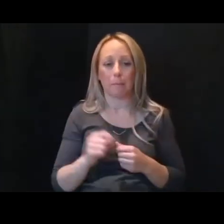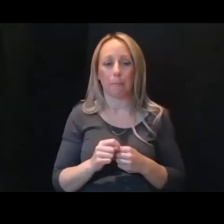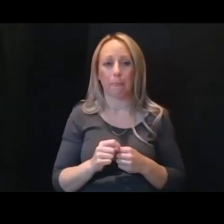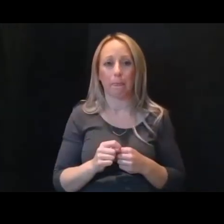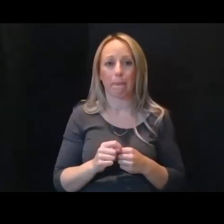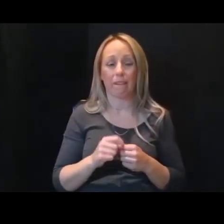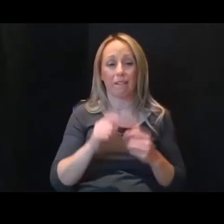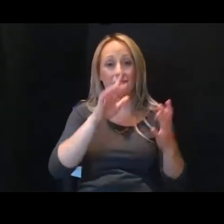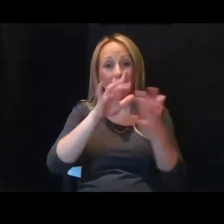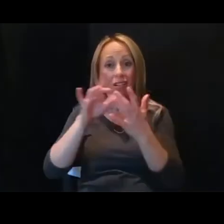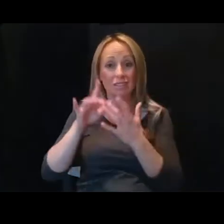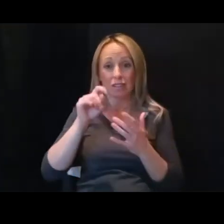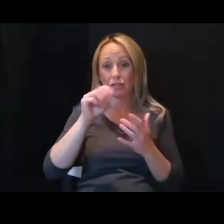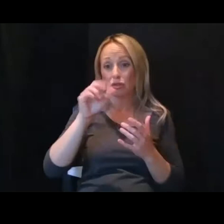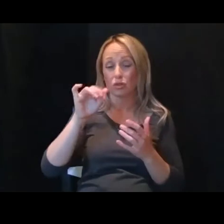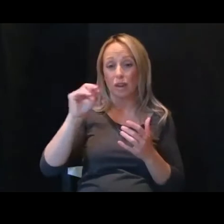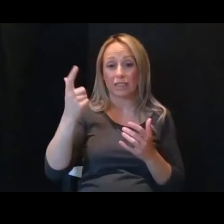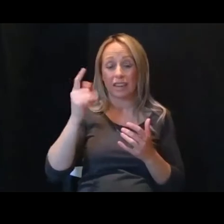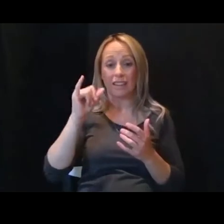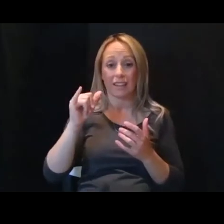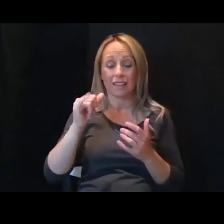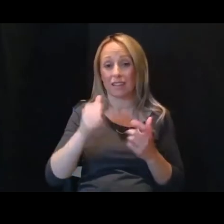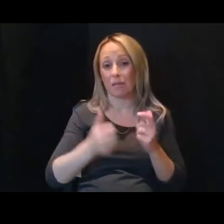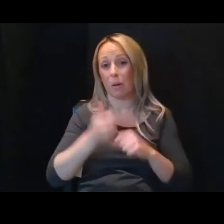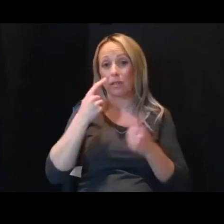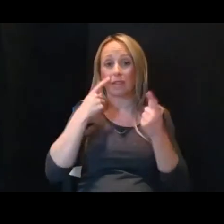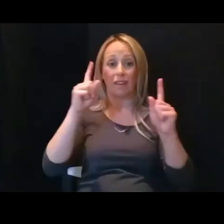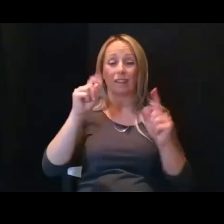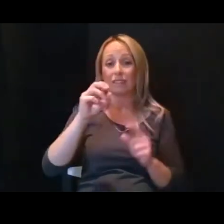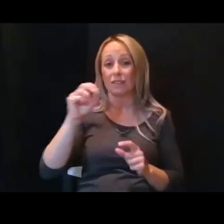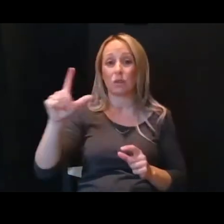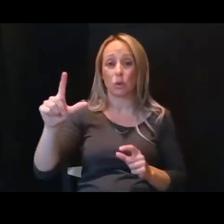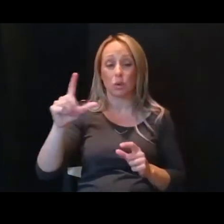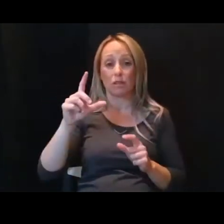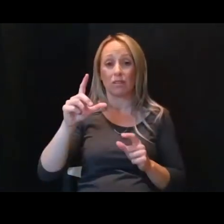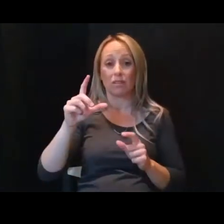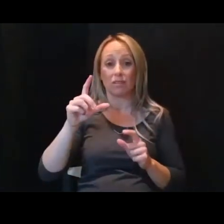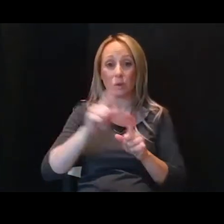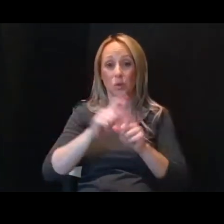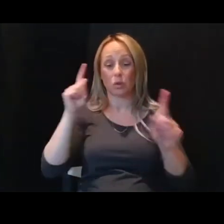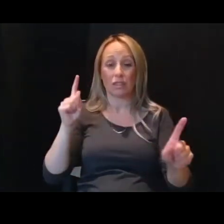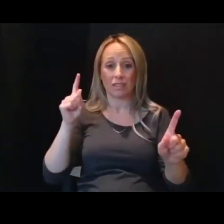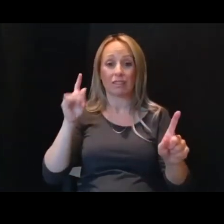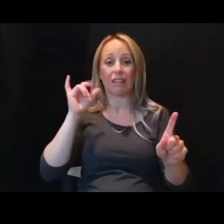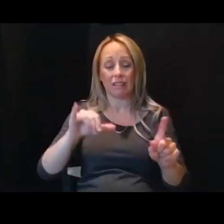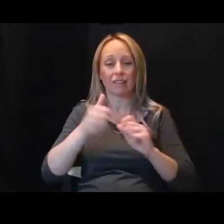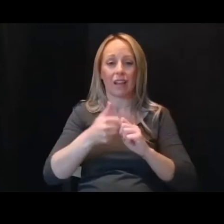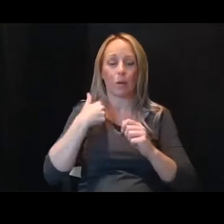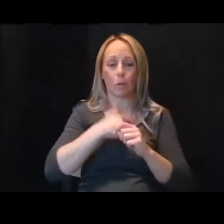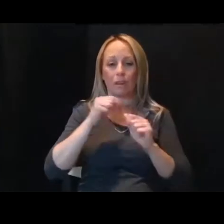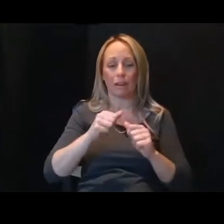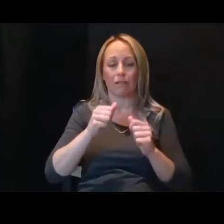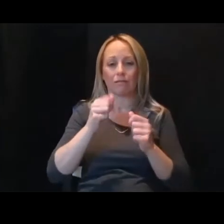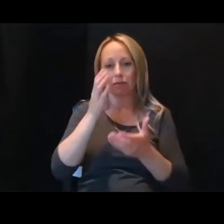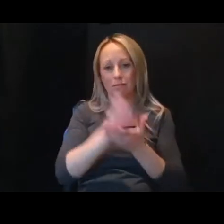of public health. The most effective tool we have is social distancing. We need to separate those